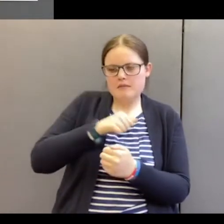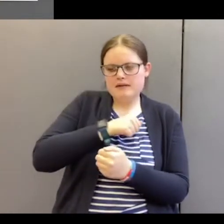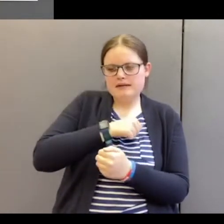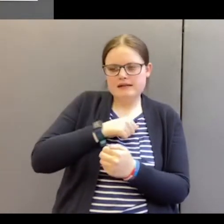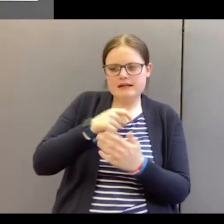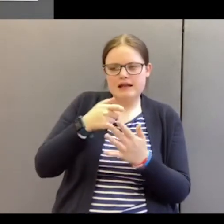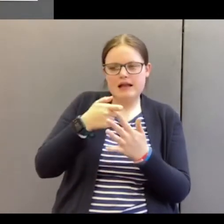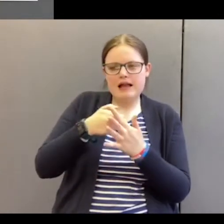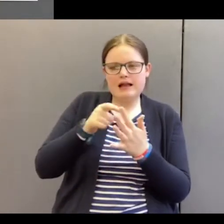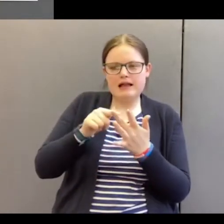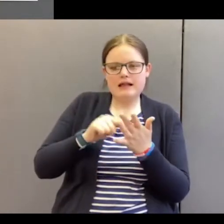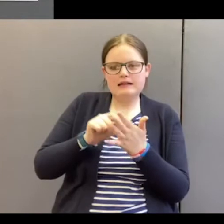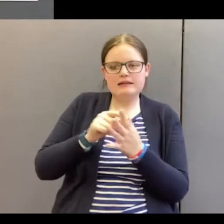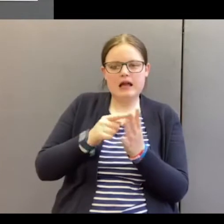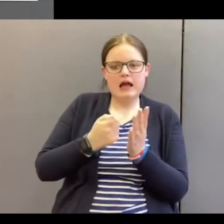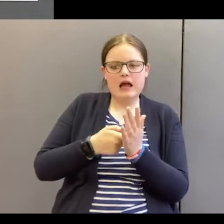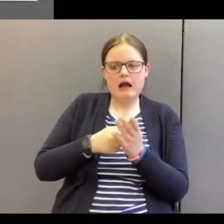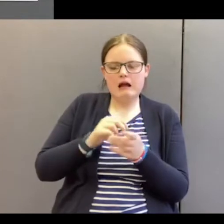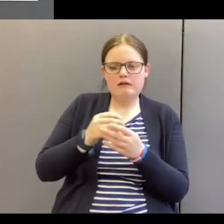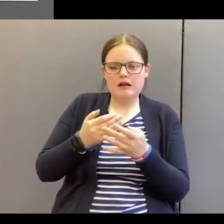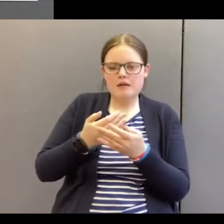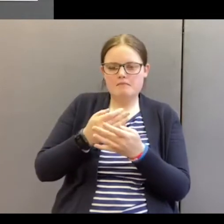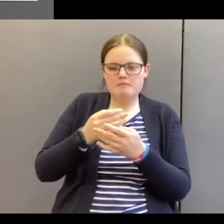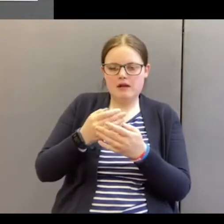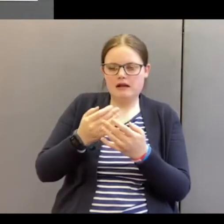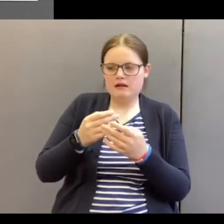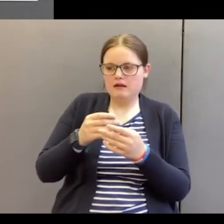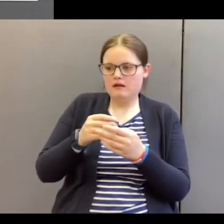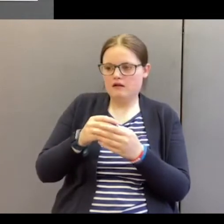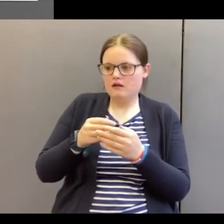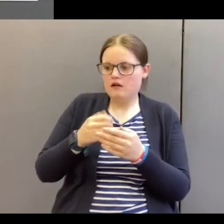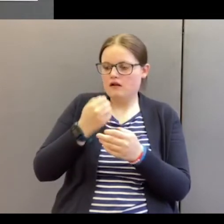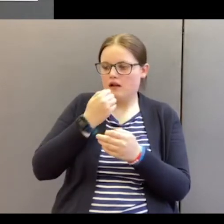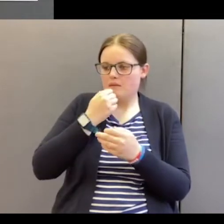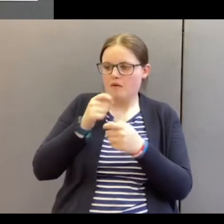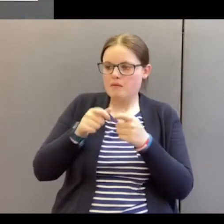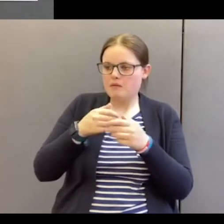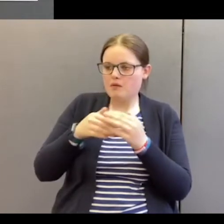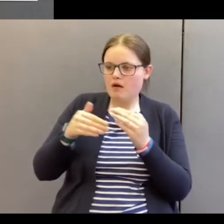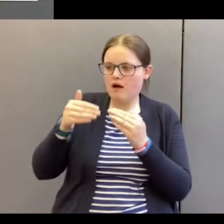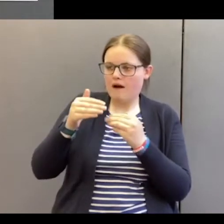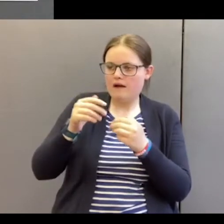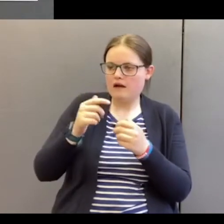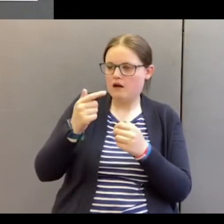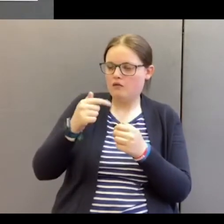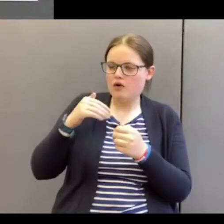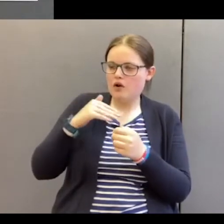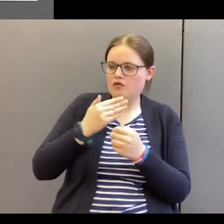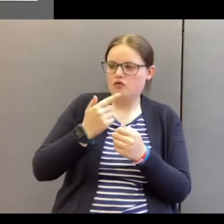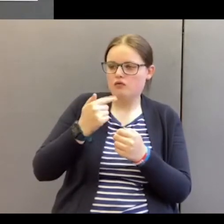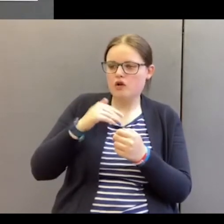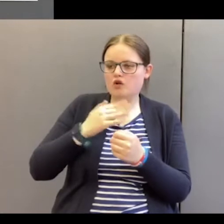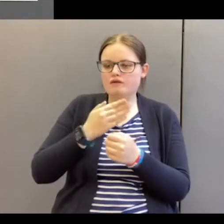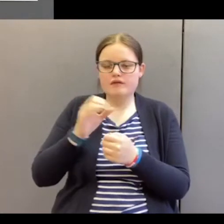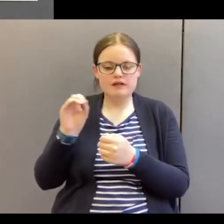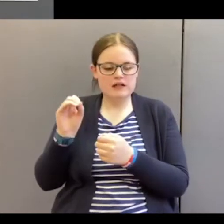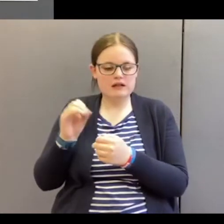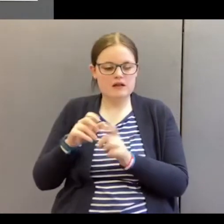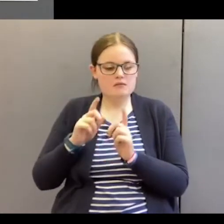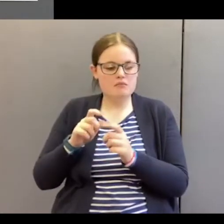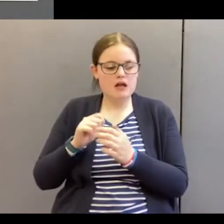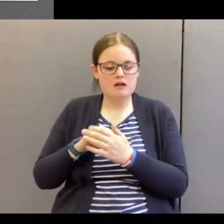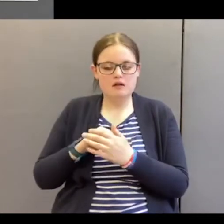I don't think the population ever went much higher than 100 or 150, but